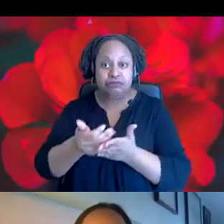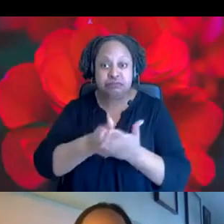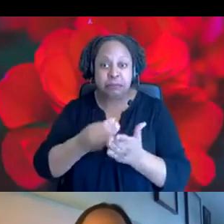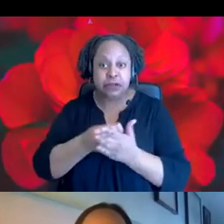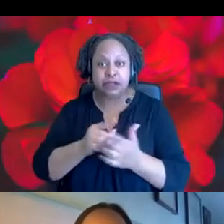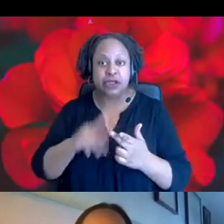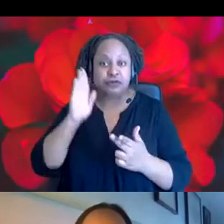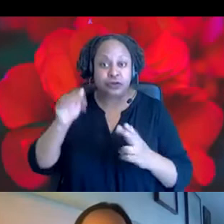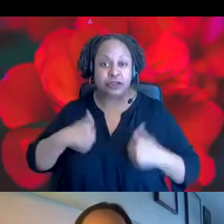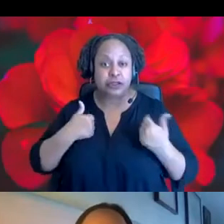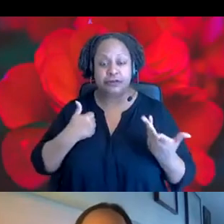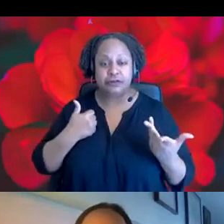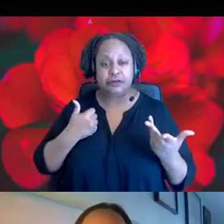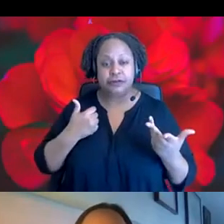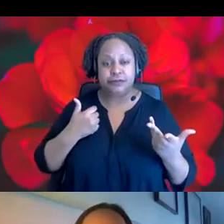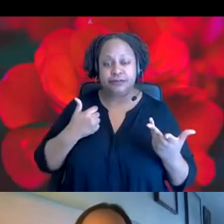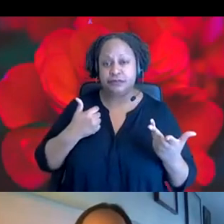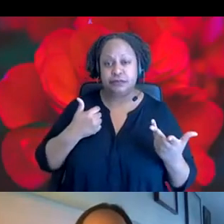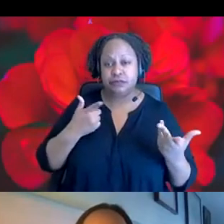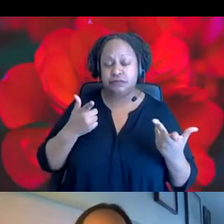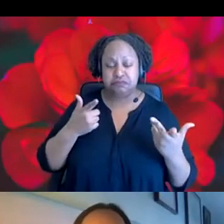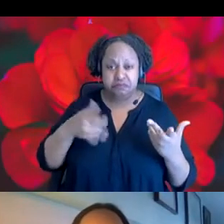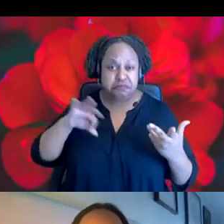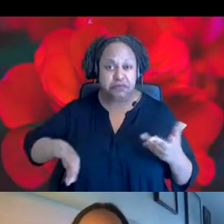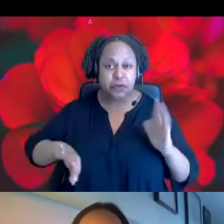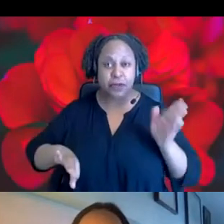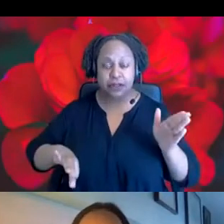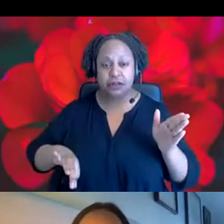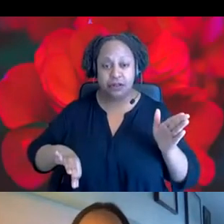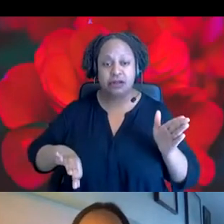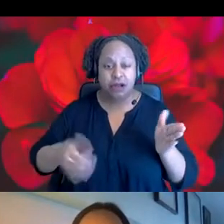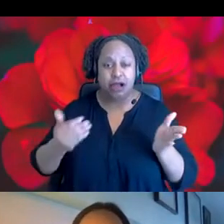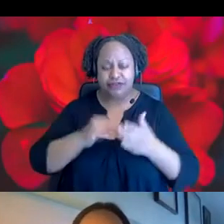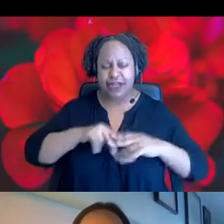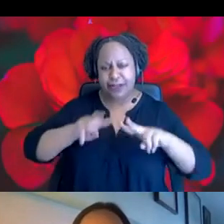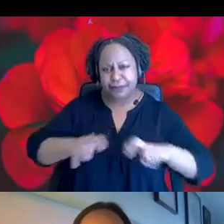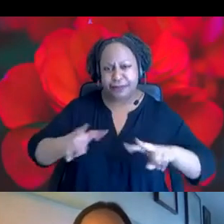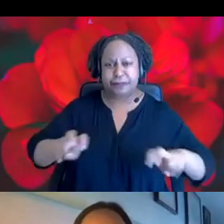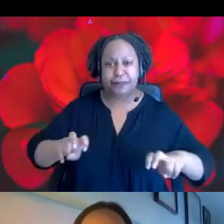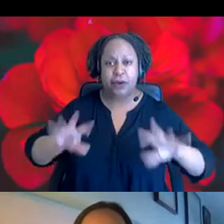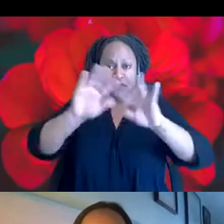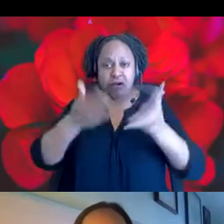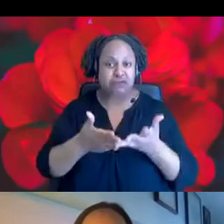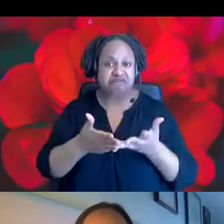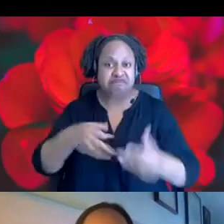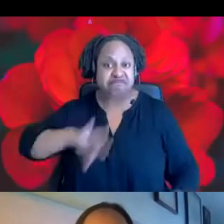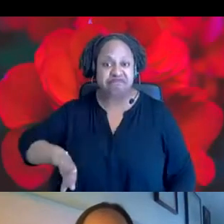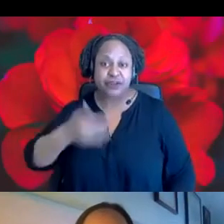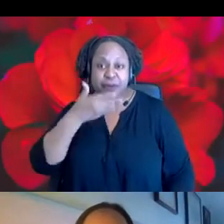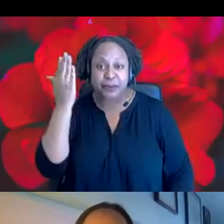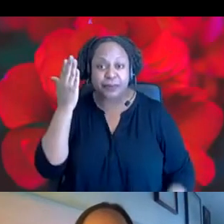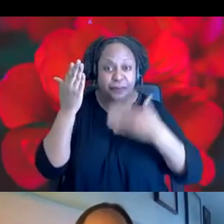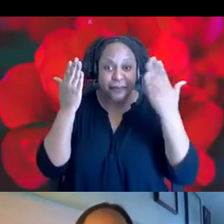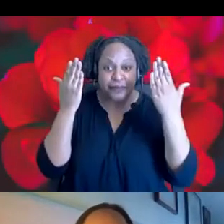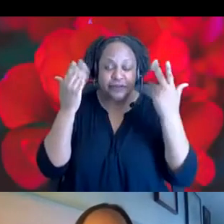future life? Like, what does that equal? And often I come up with not much, but that's, I guess, what the independent